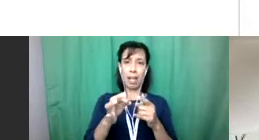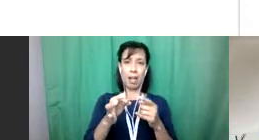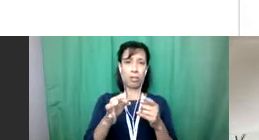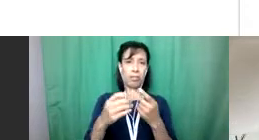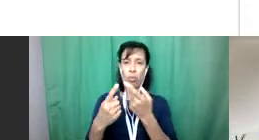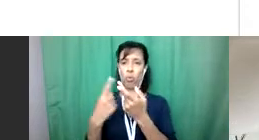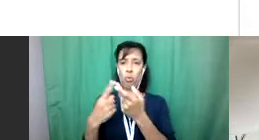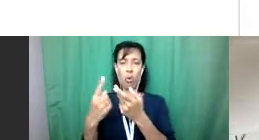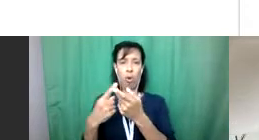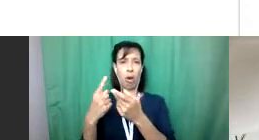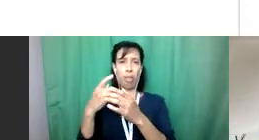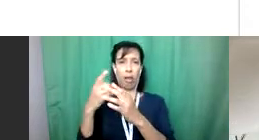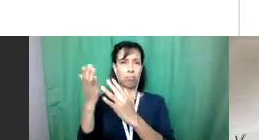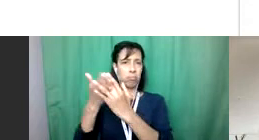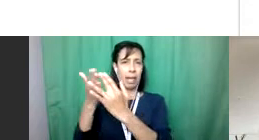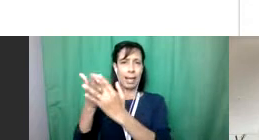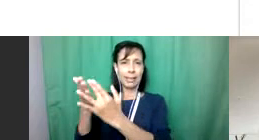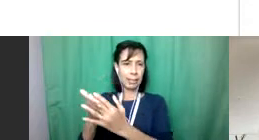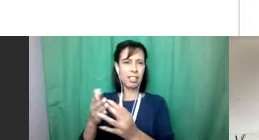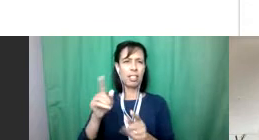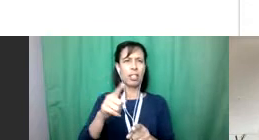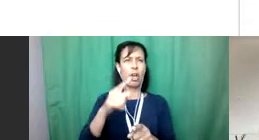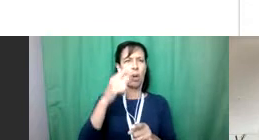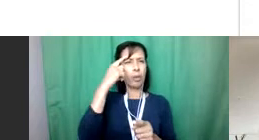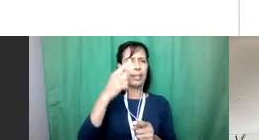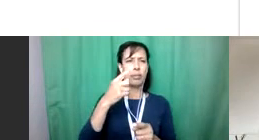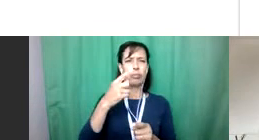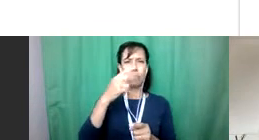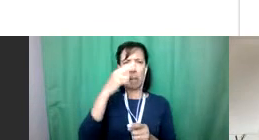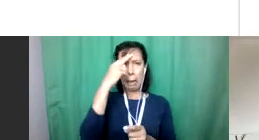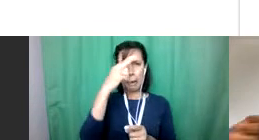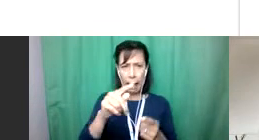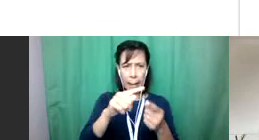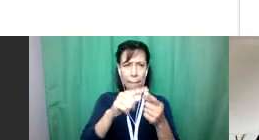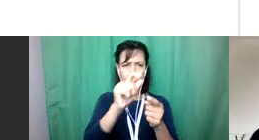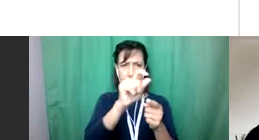LSBU name and your password.